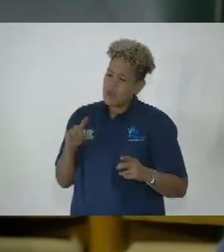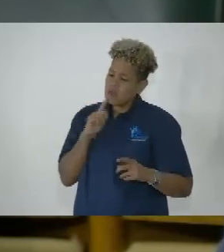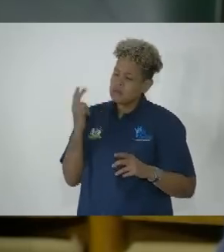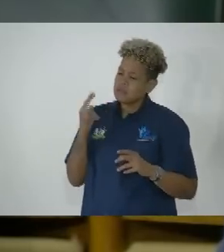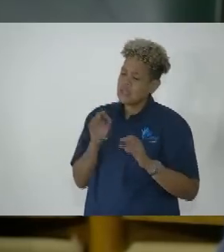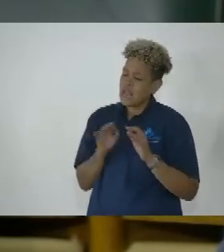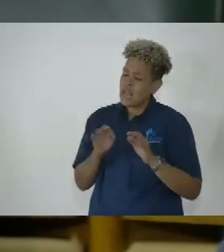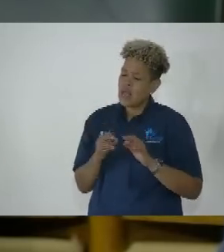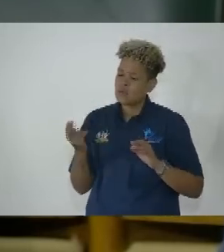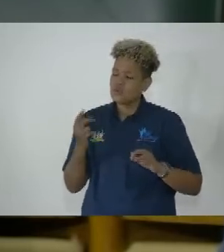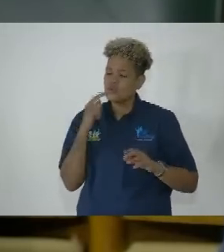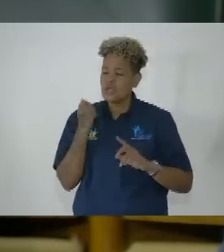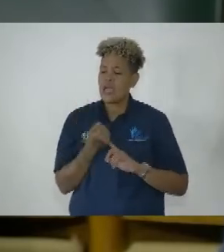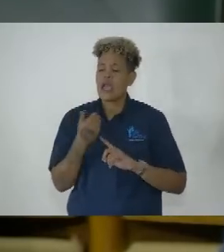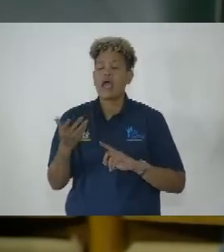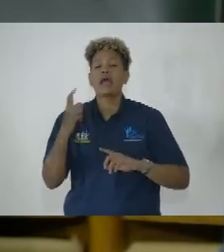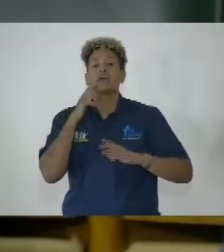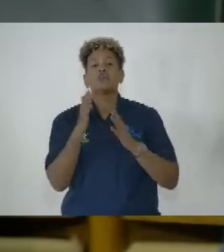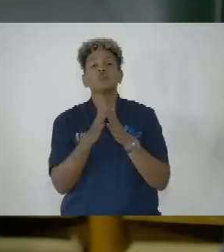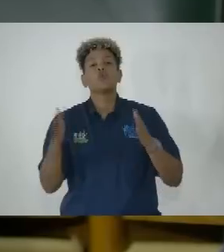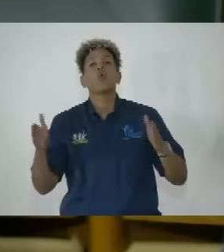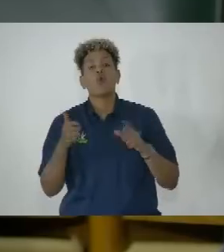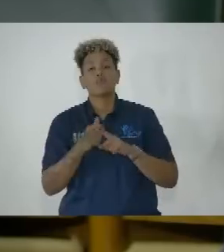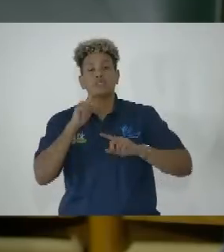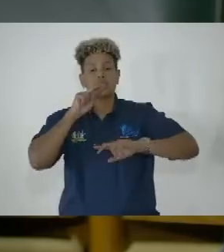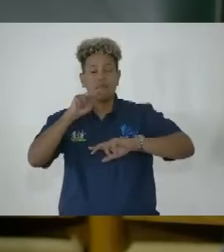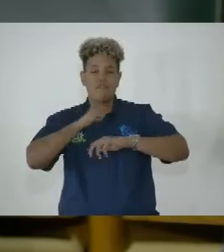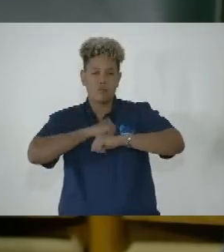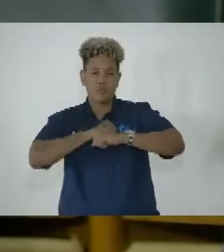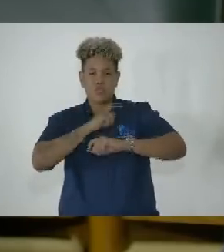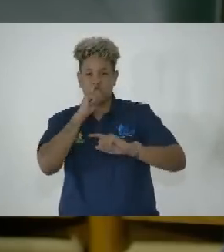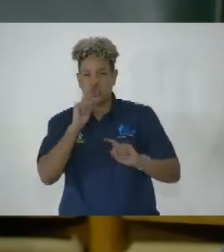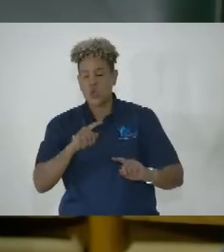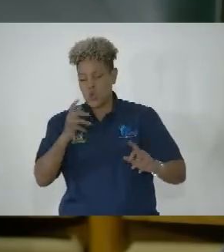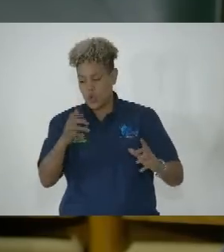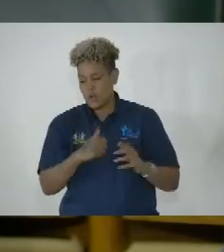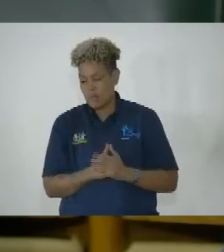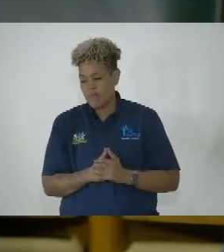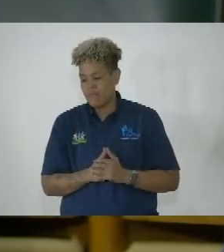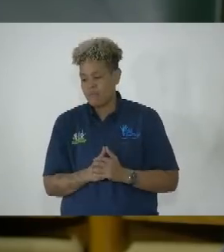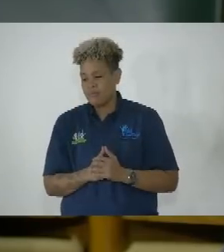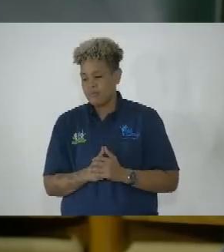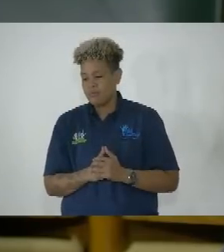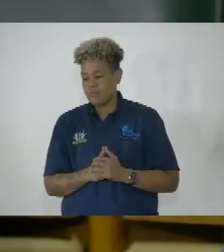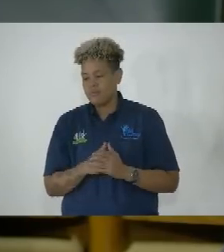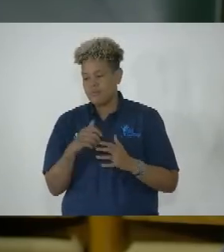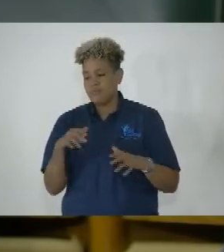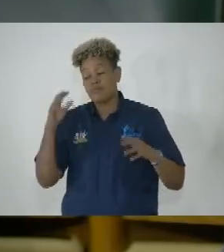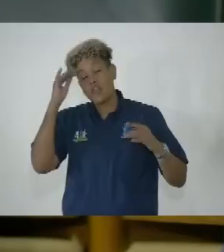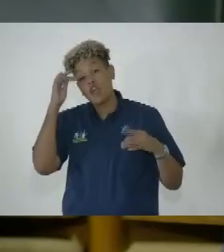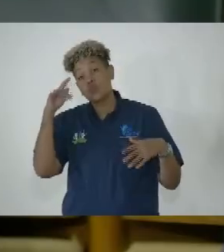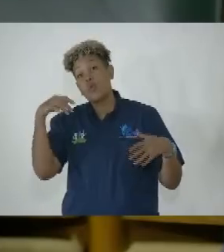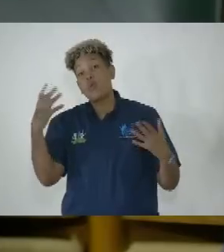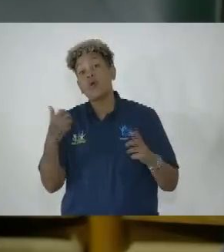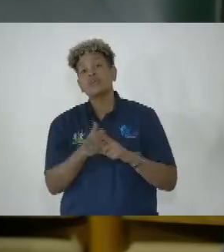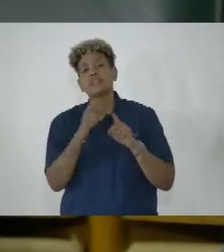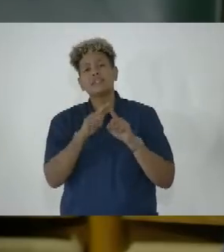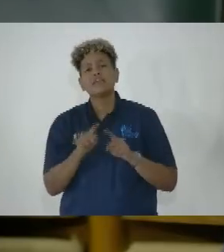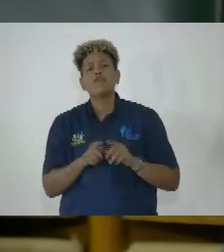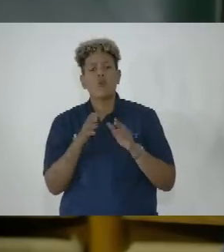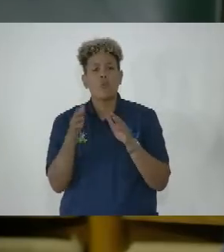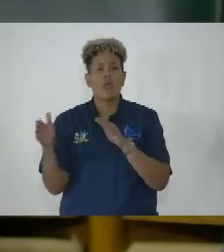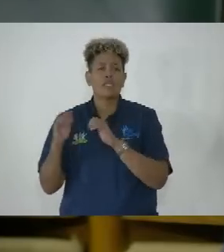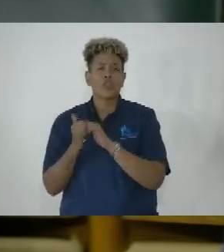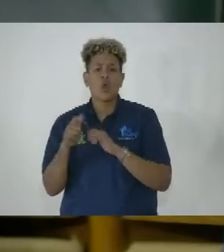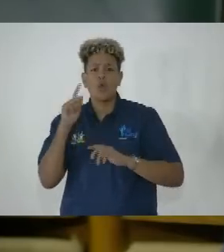just been, it expands the scope of the protection order, Mr. President. And it takes into consideration the different ways in